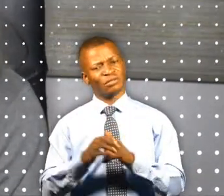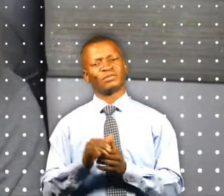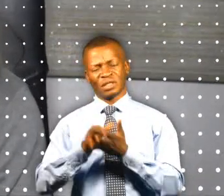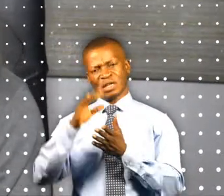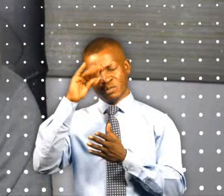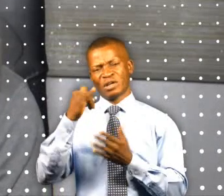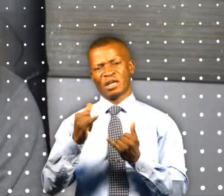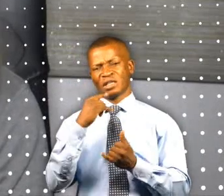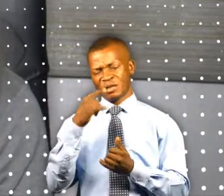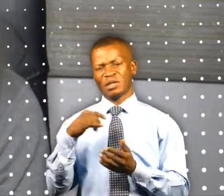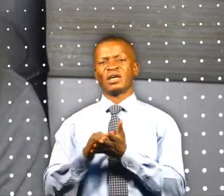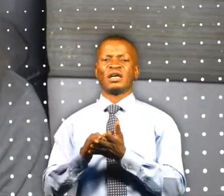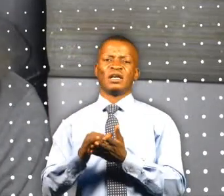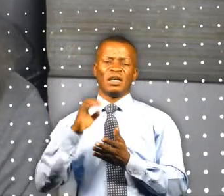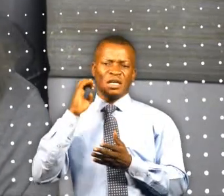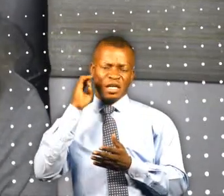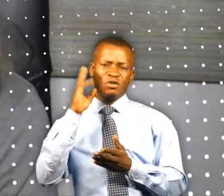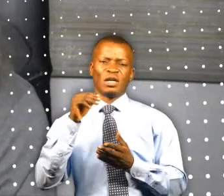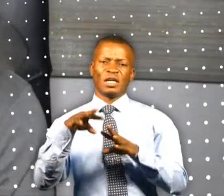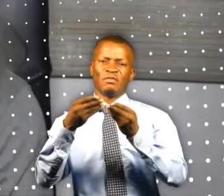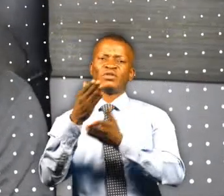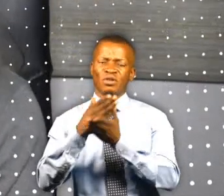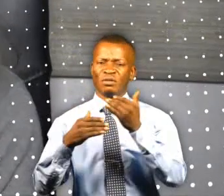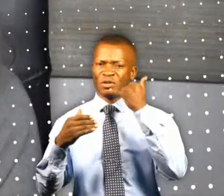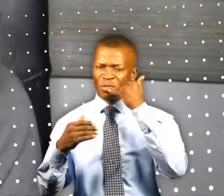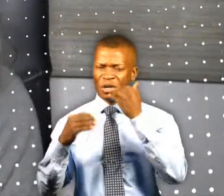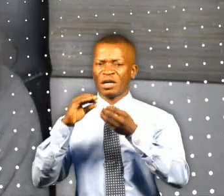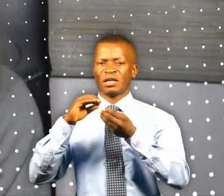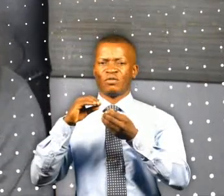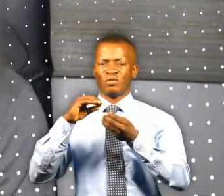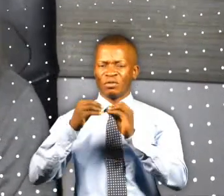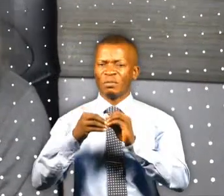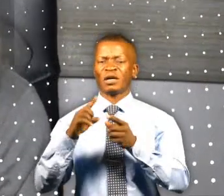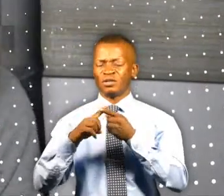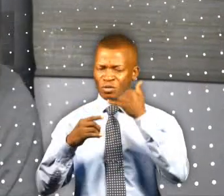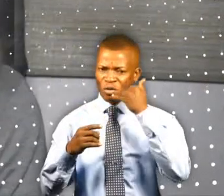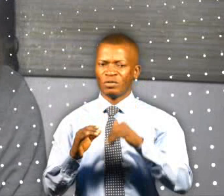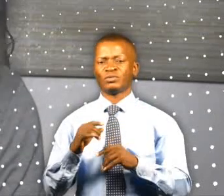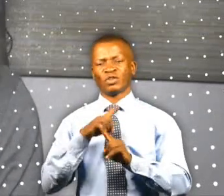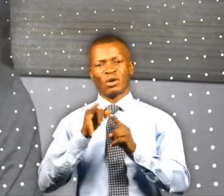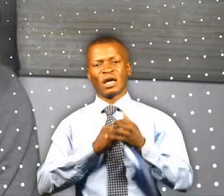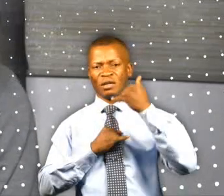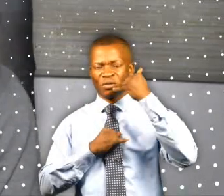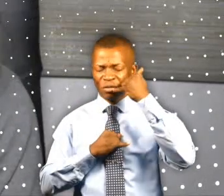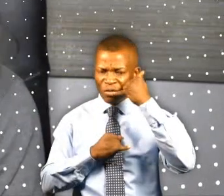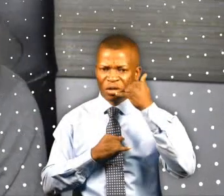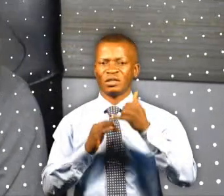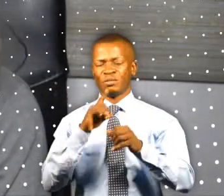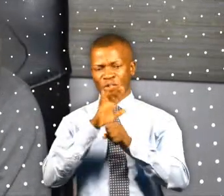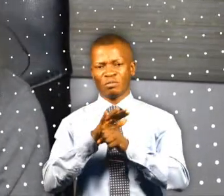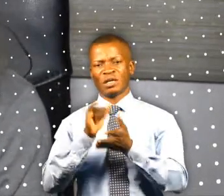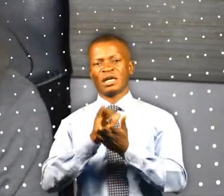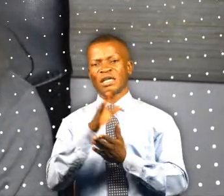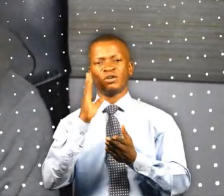happening. The boy now said, okay, he will give me some numbers to call. So when I called, I told her, they said that,